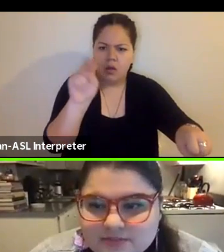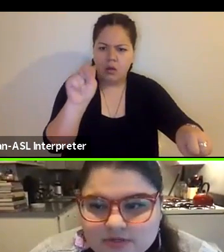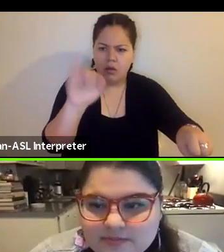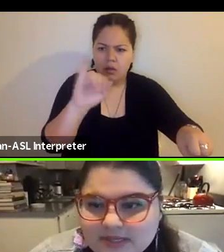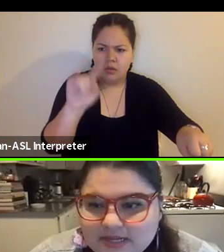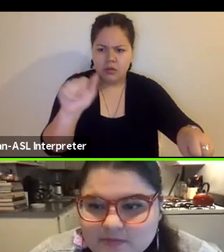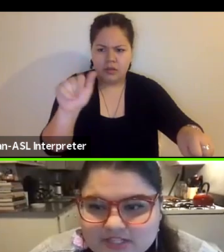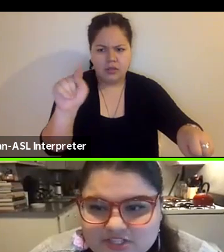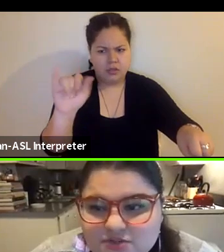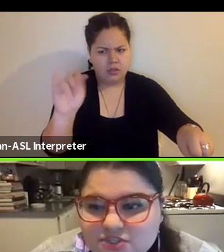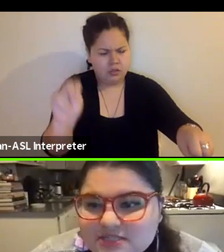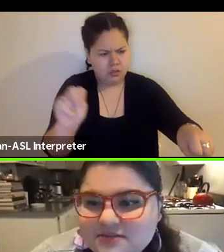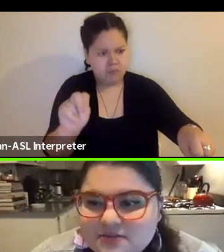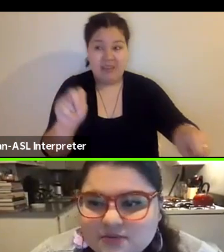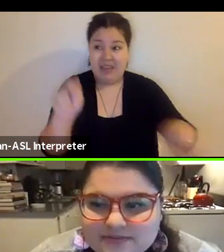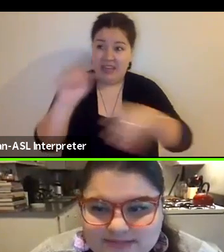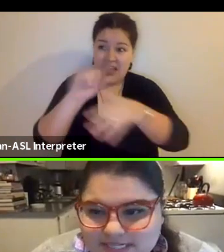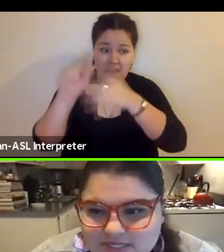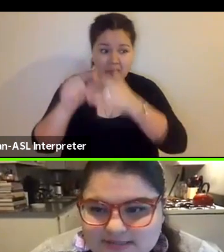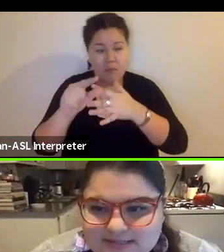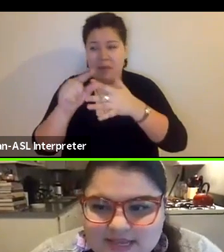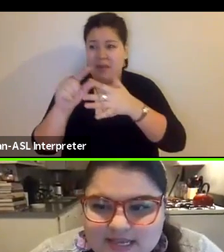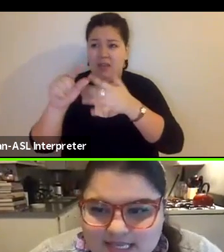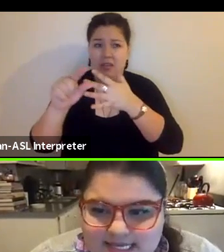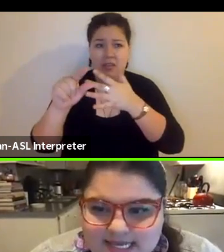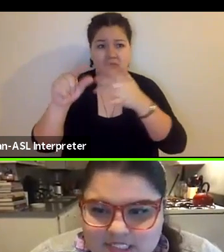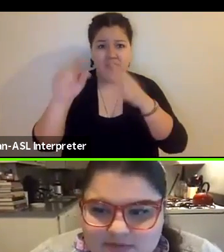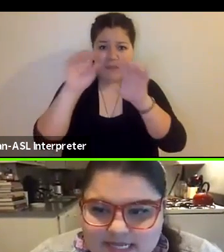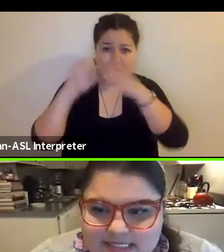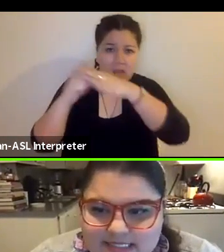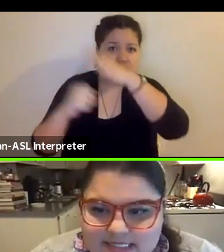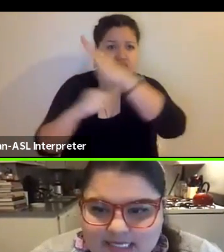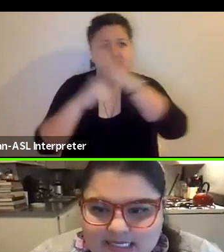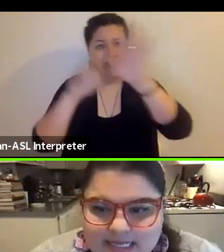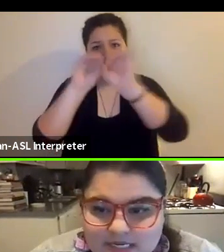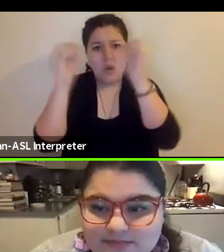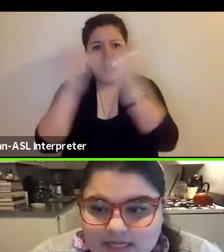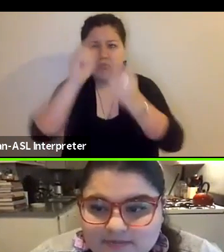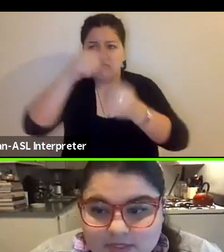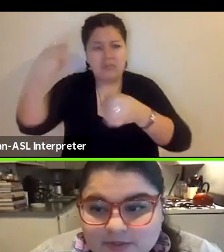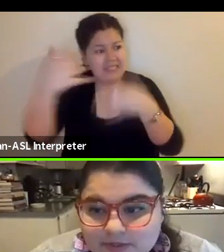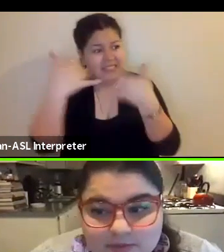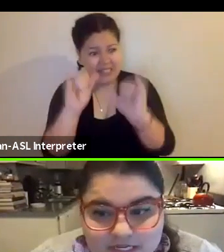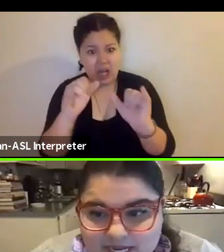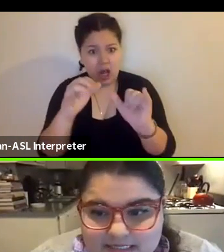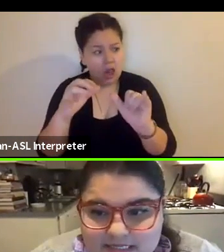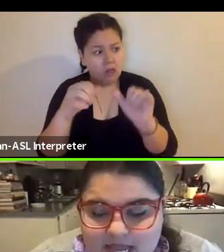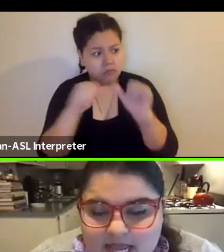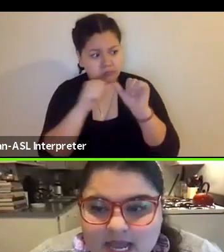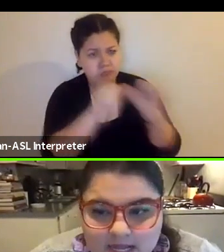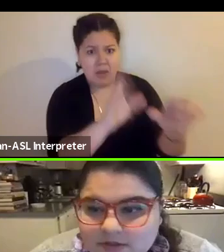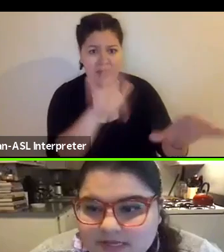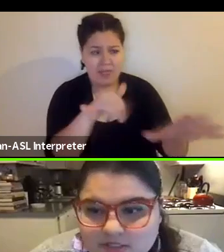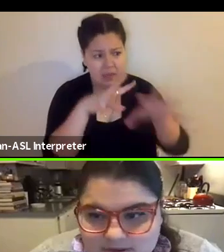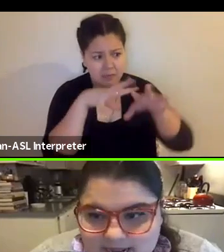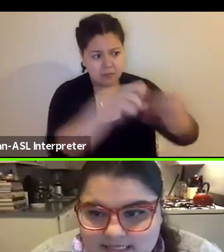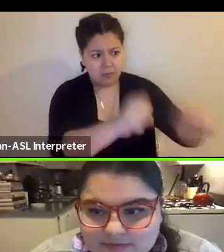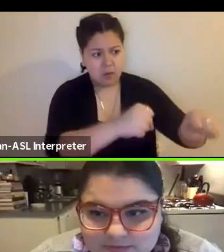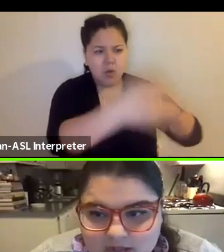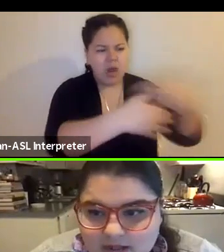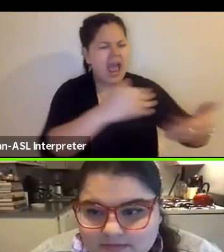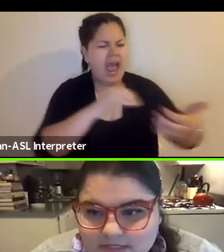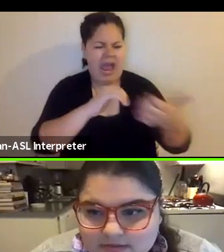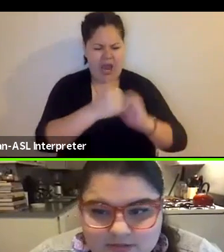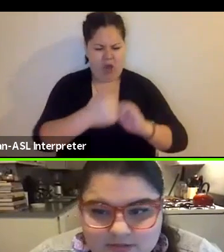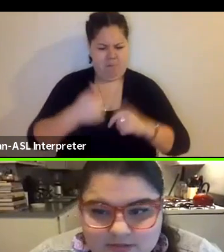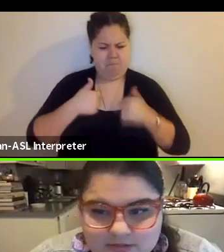so supported by the government institutions or foundations engaged in maintaining and benefiting from the colonial project? How do we address